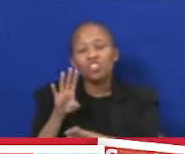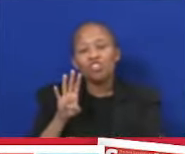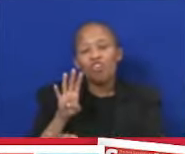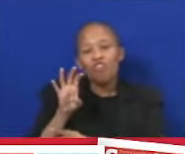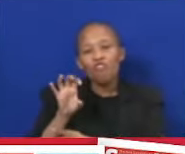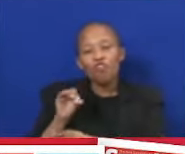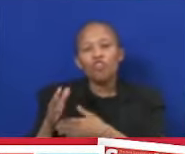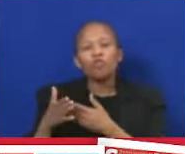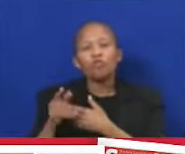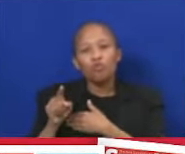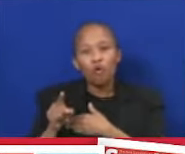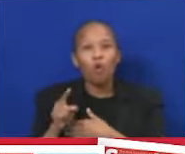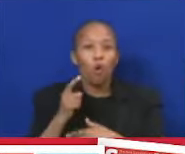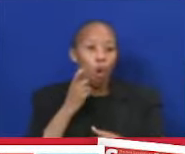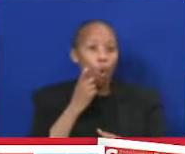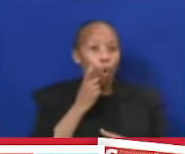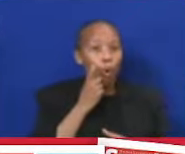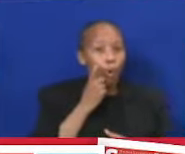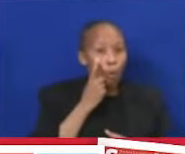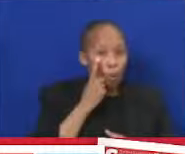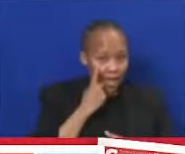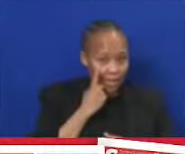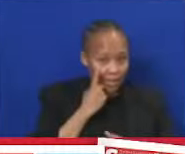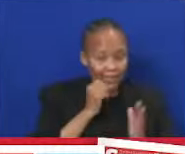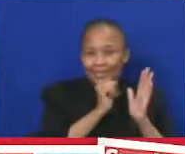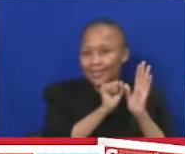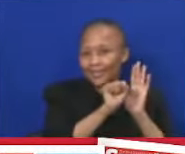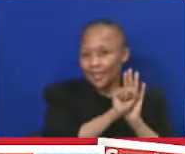please? Page 40.